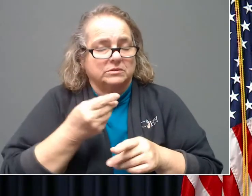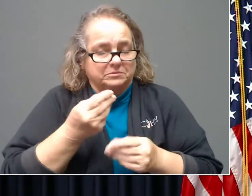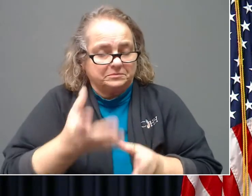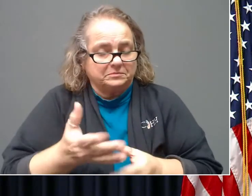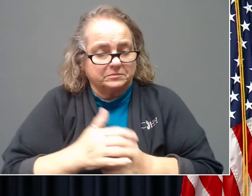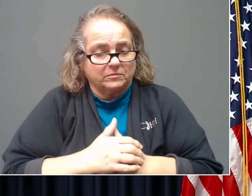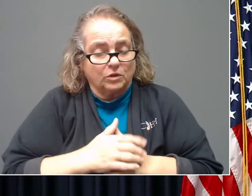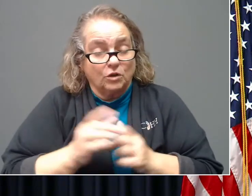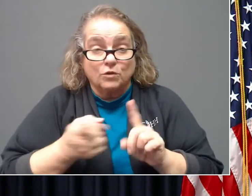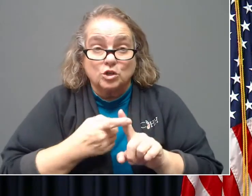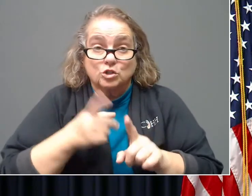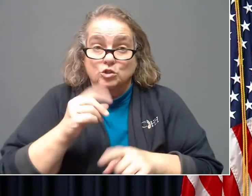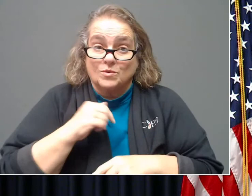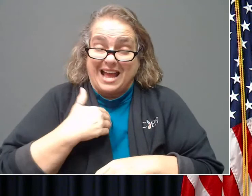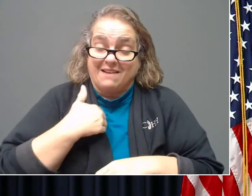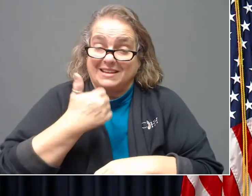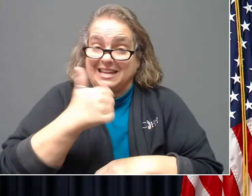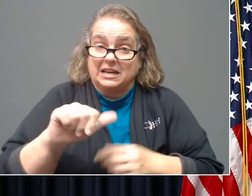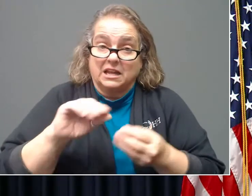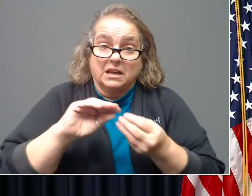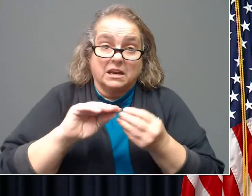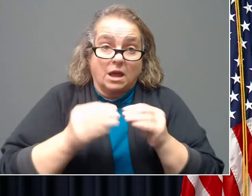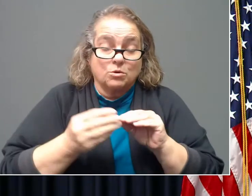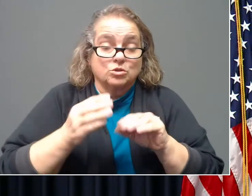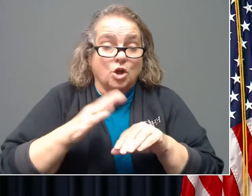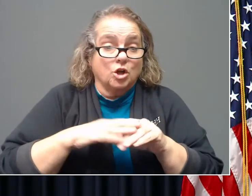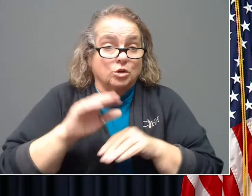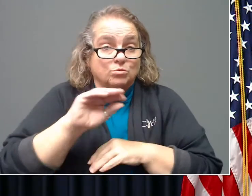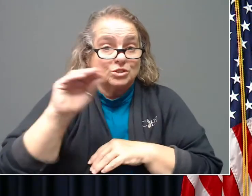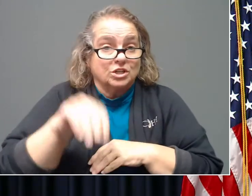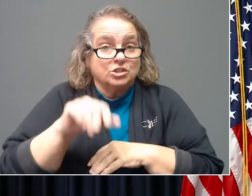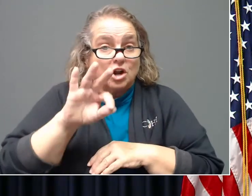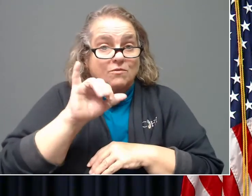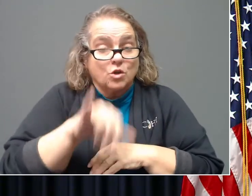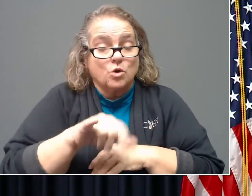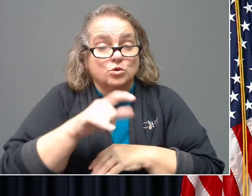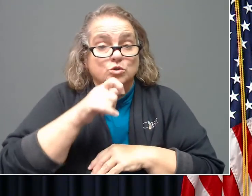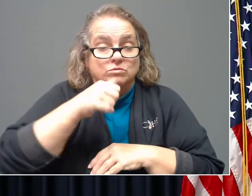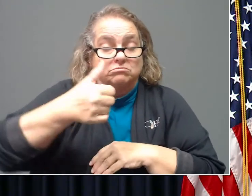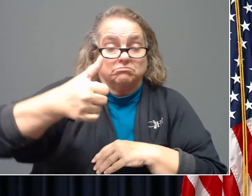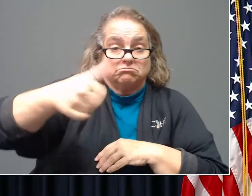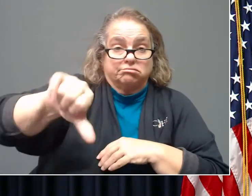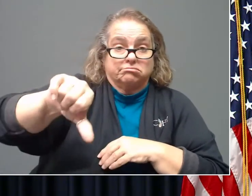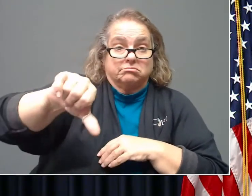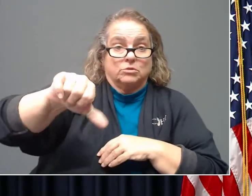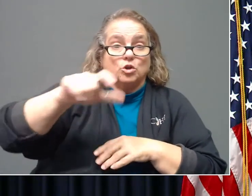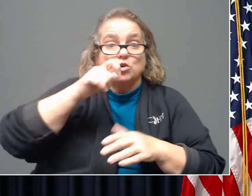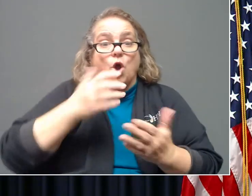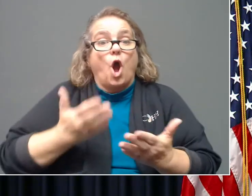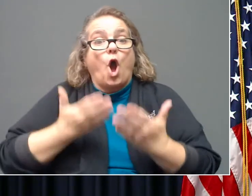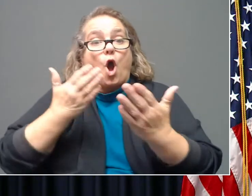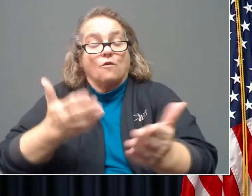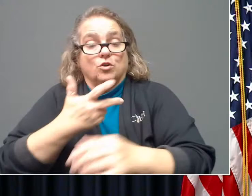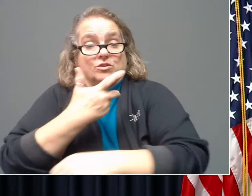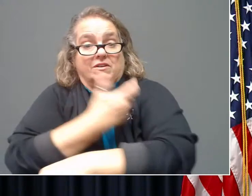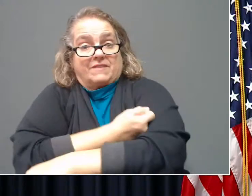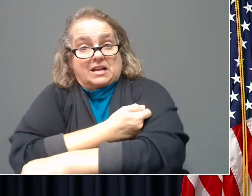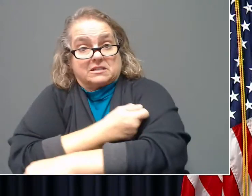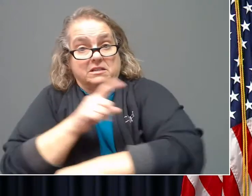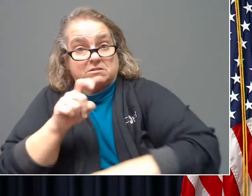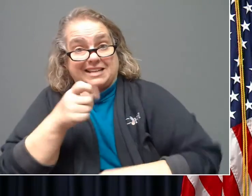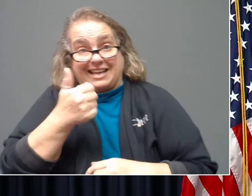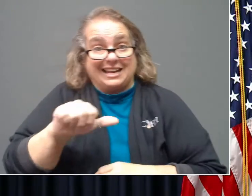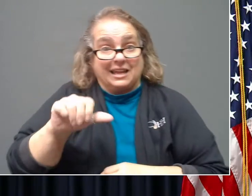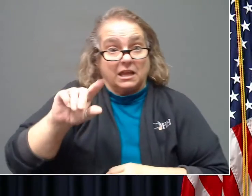have any numbers on the percentage of those who have declined that have been offered the vaccination? And secondly, can